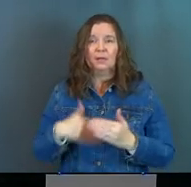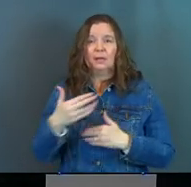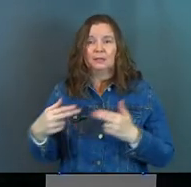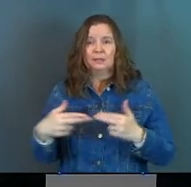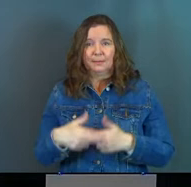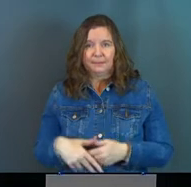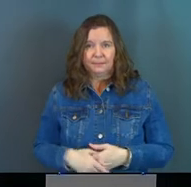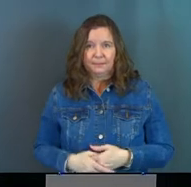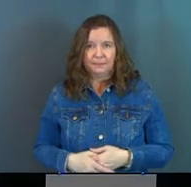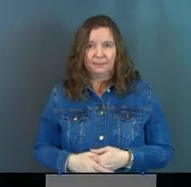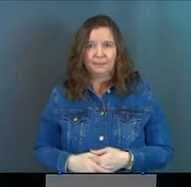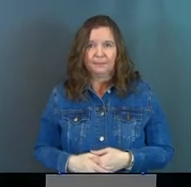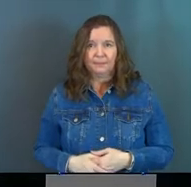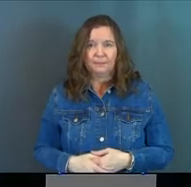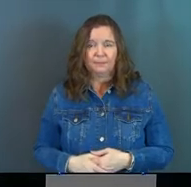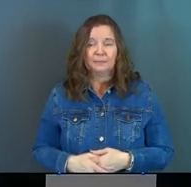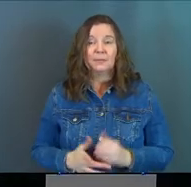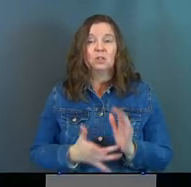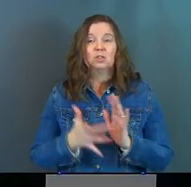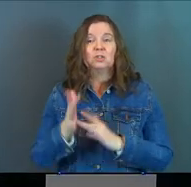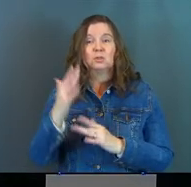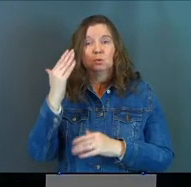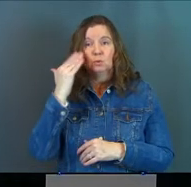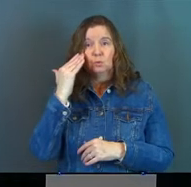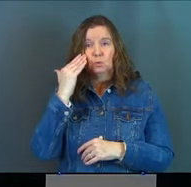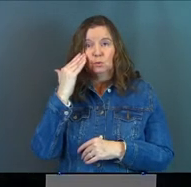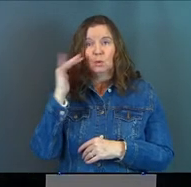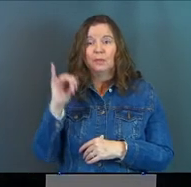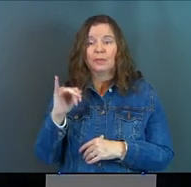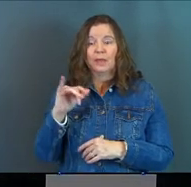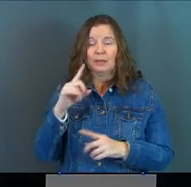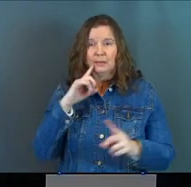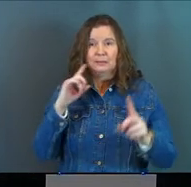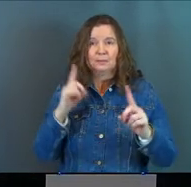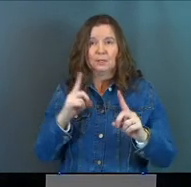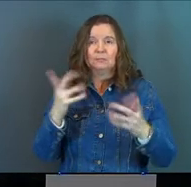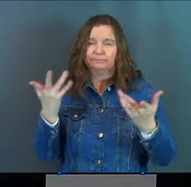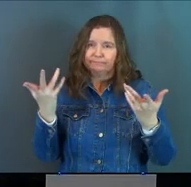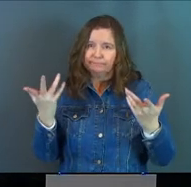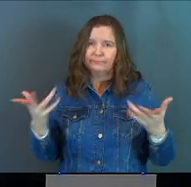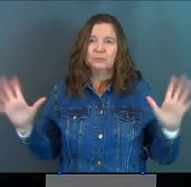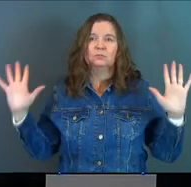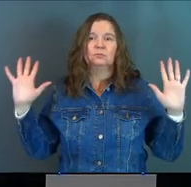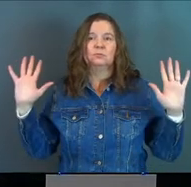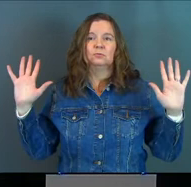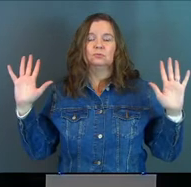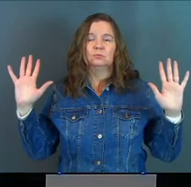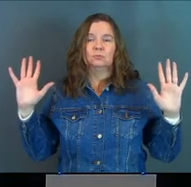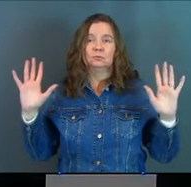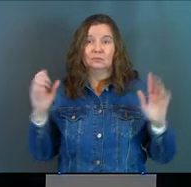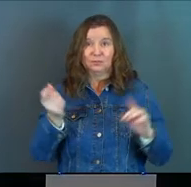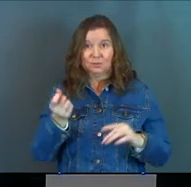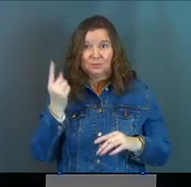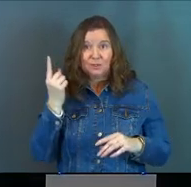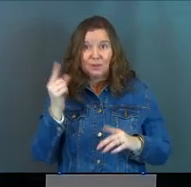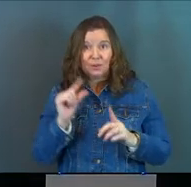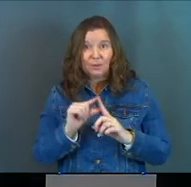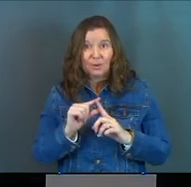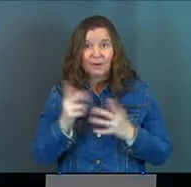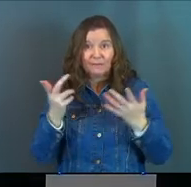Next slide. And then Jesus knew that his mission was now finished. Did you catch that